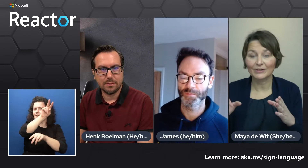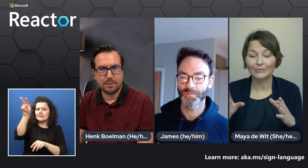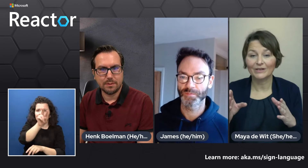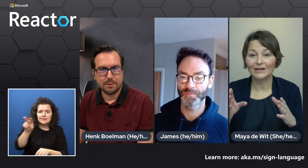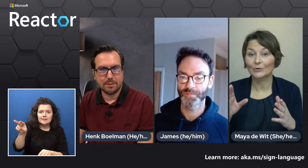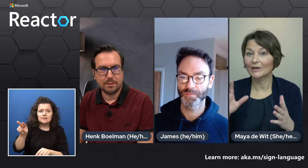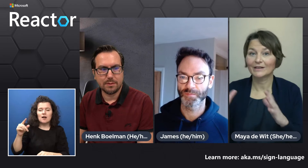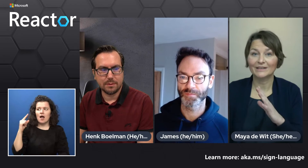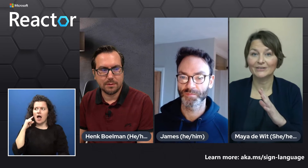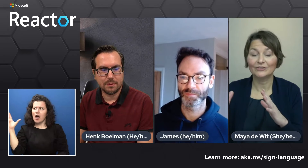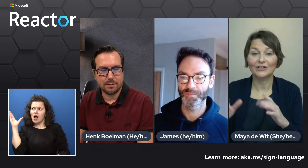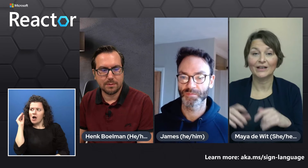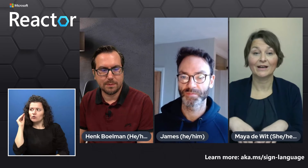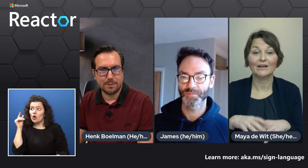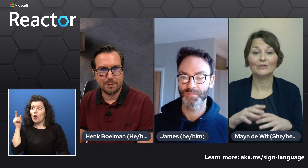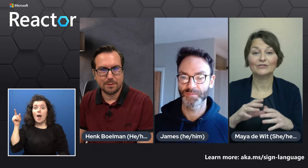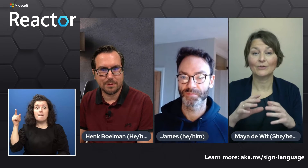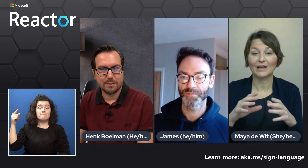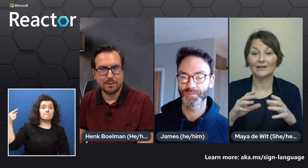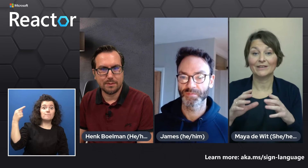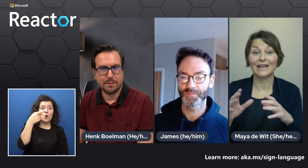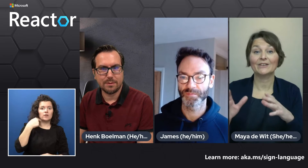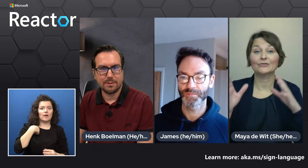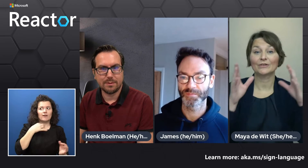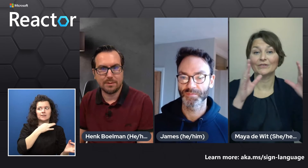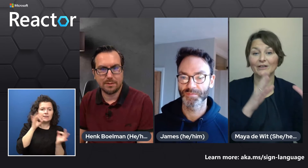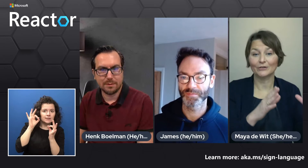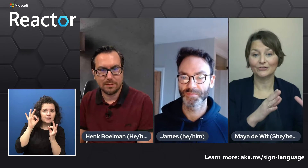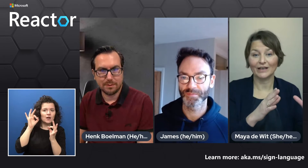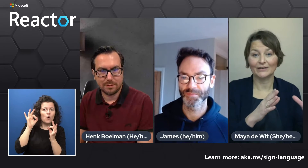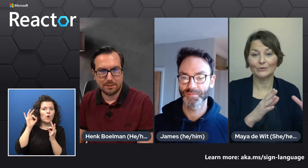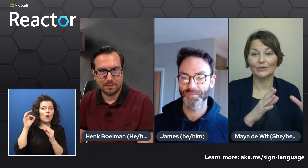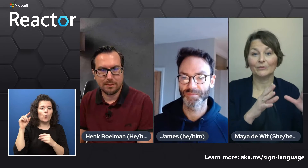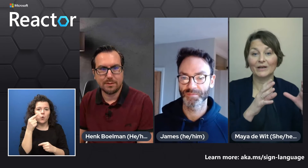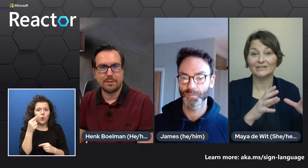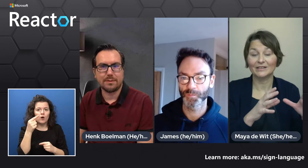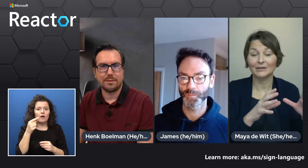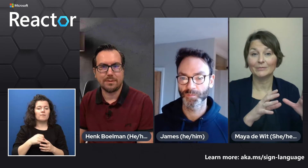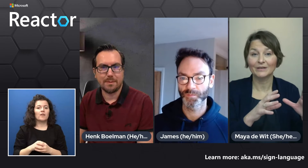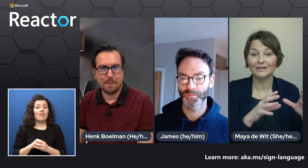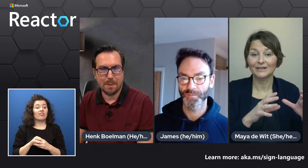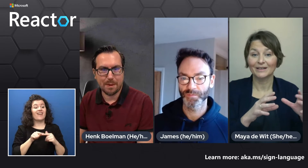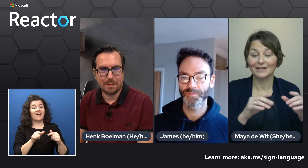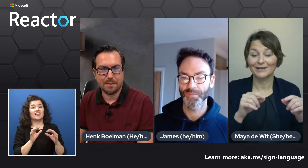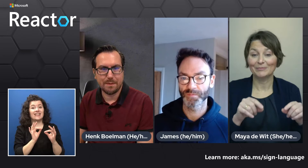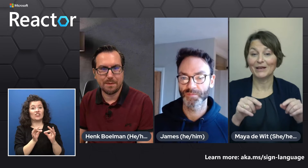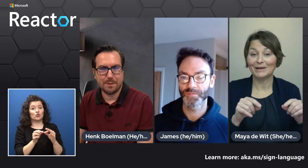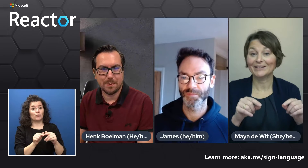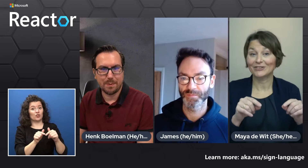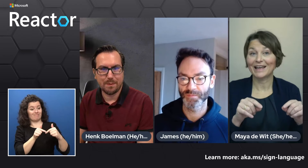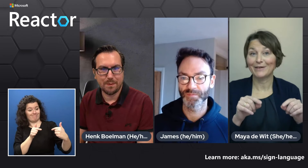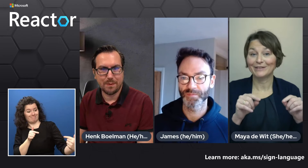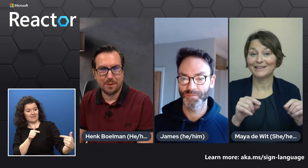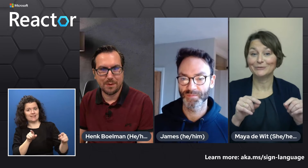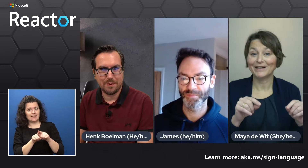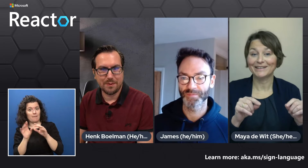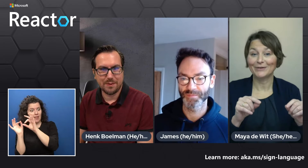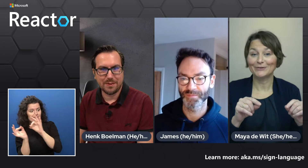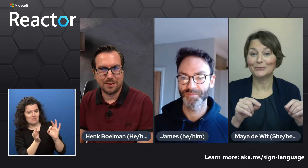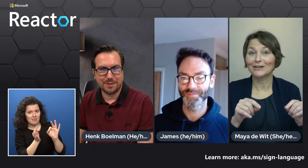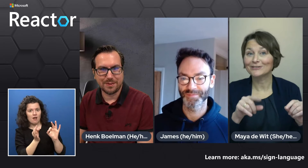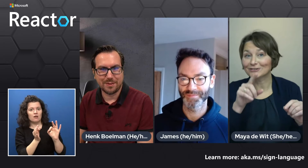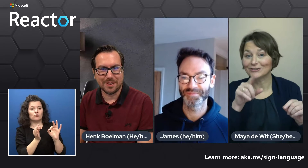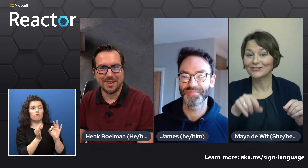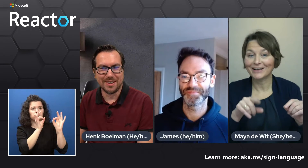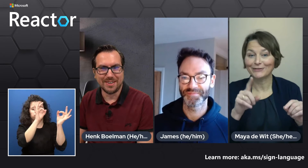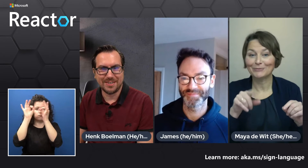at something, I quickly need to check. I also have an extra video channel with my team. I'm actually having that right now as